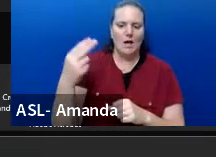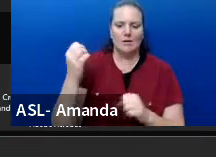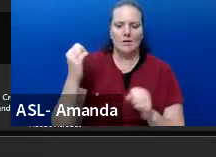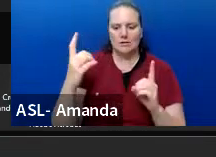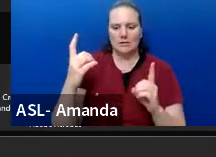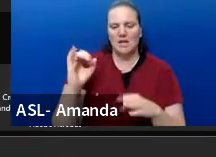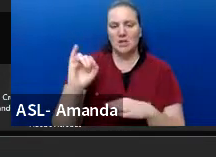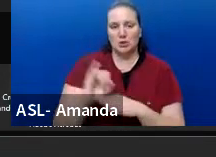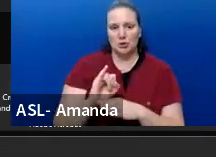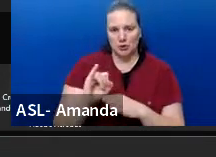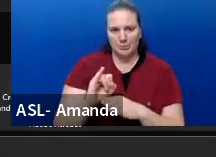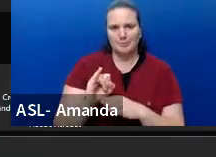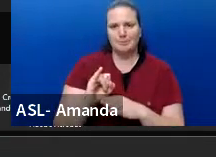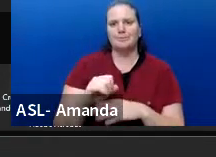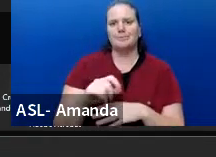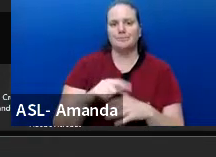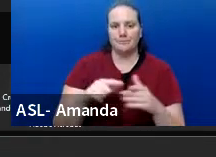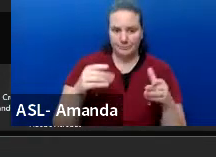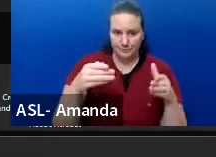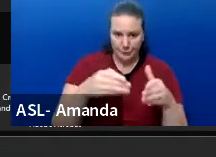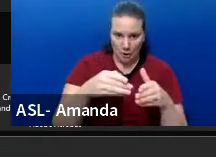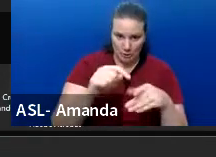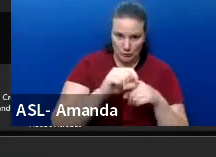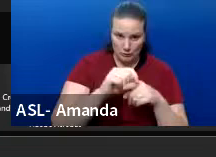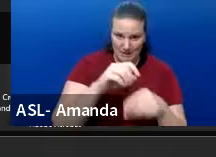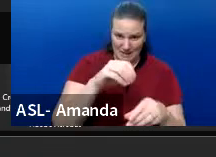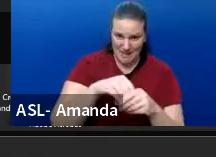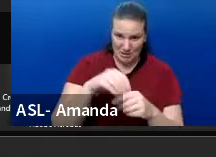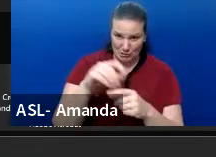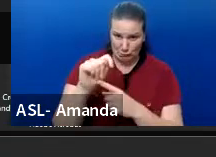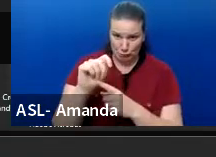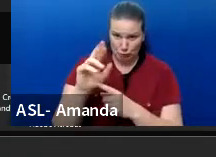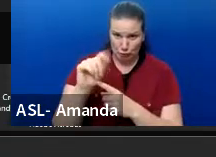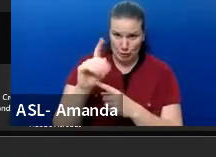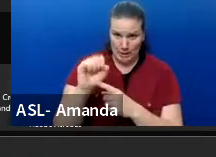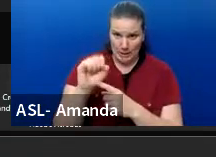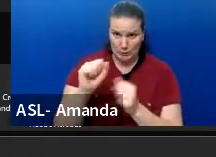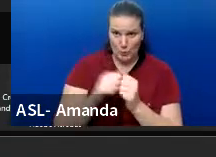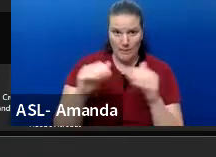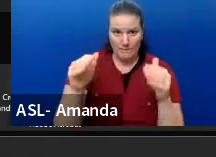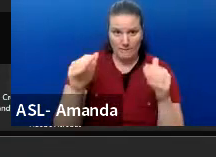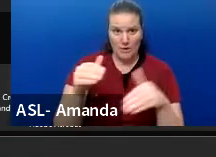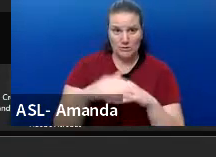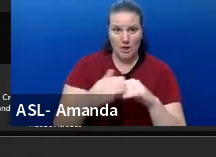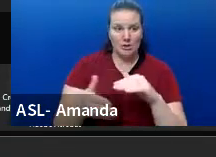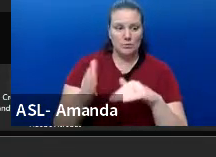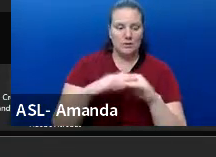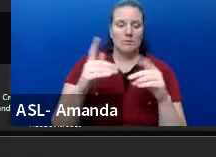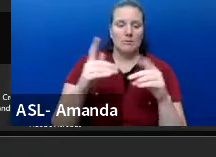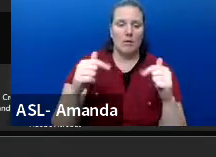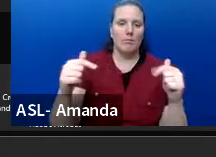internships, apprenticeships, targeted training in the trades with a focus on increasing